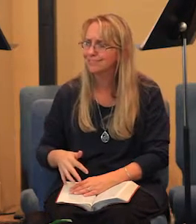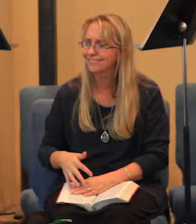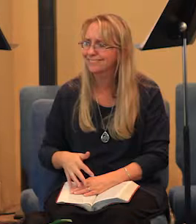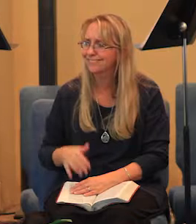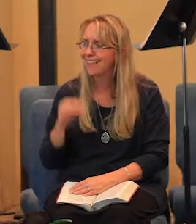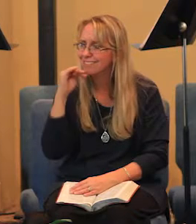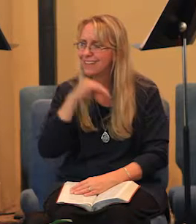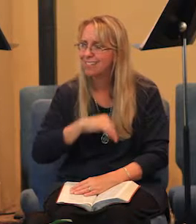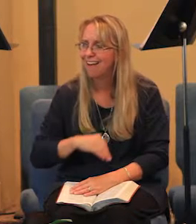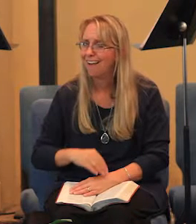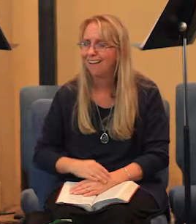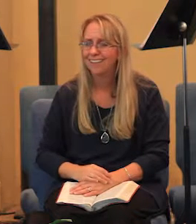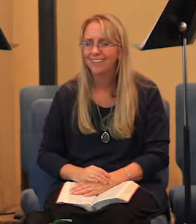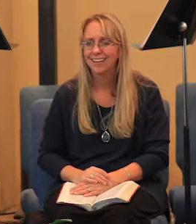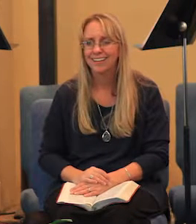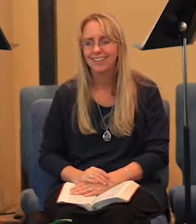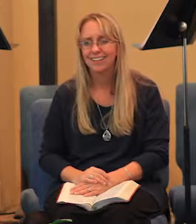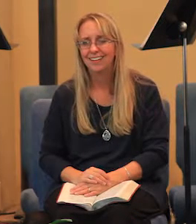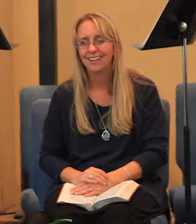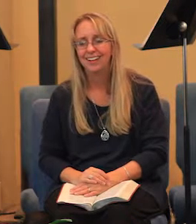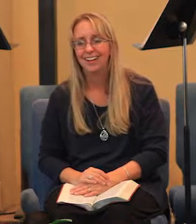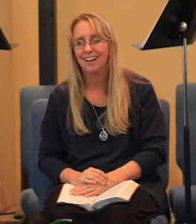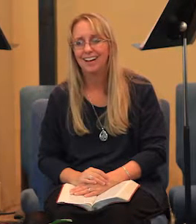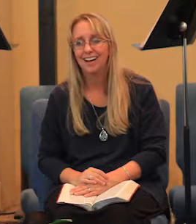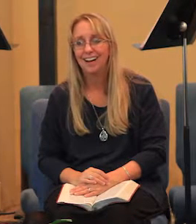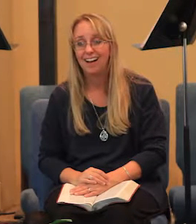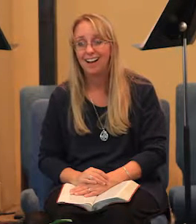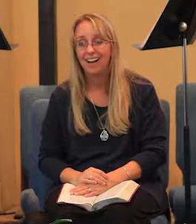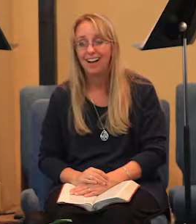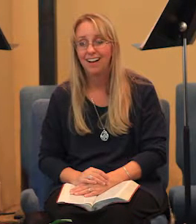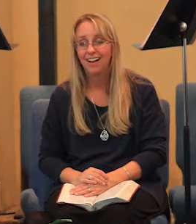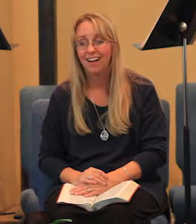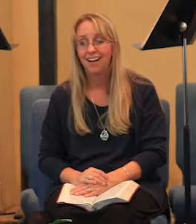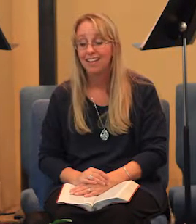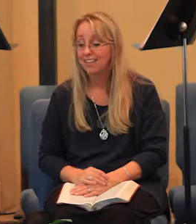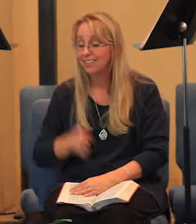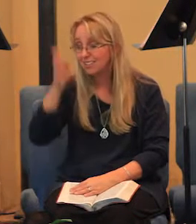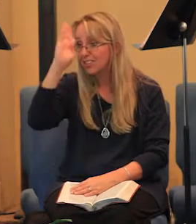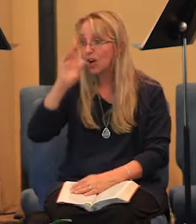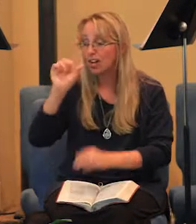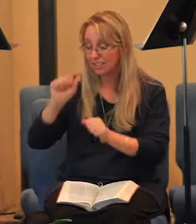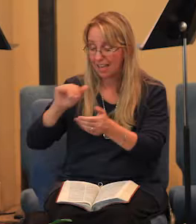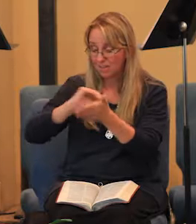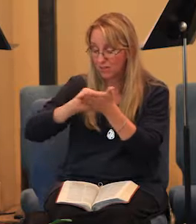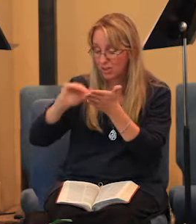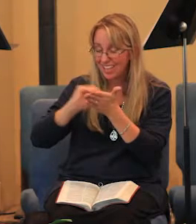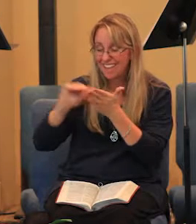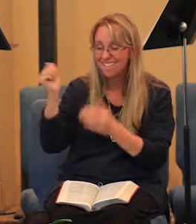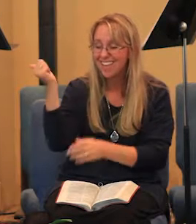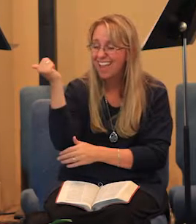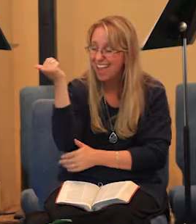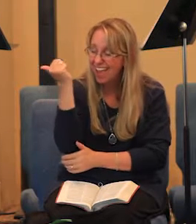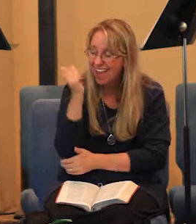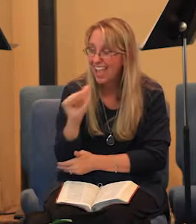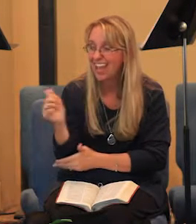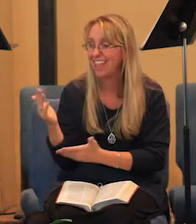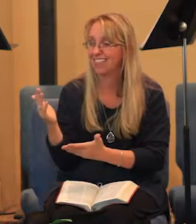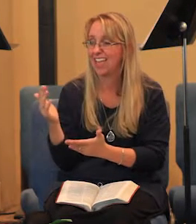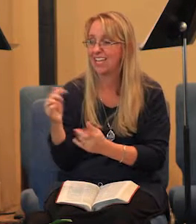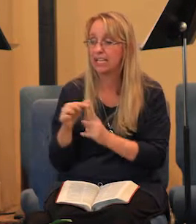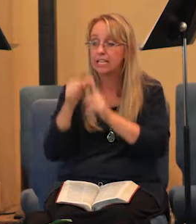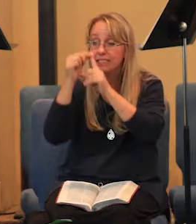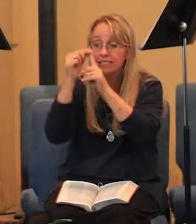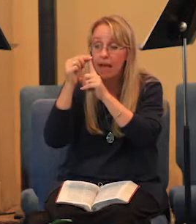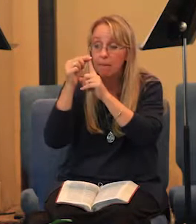That's a lie. I can forgive anything except for rejecting